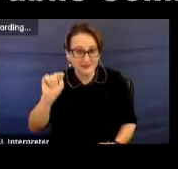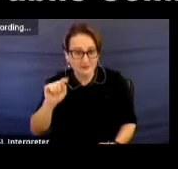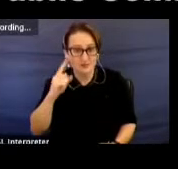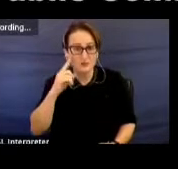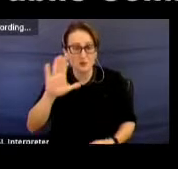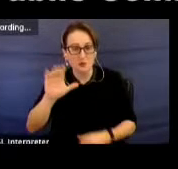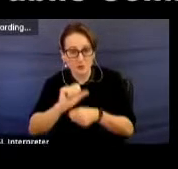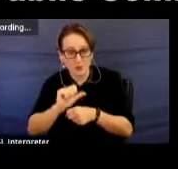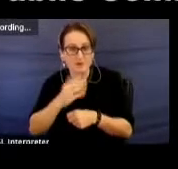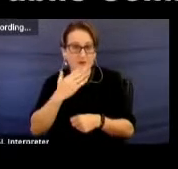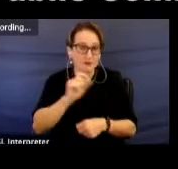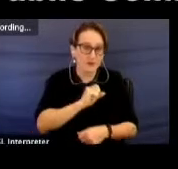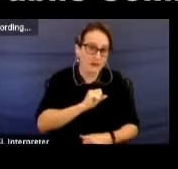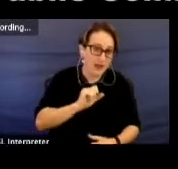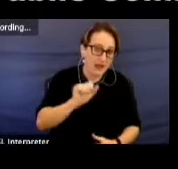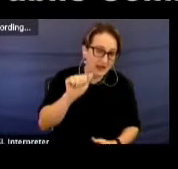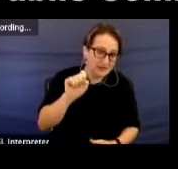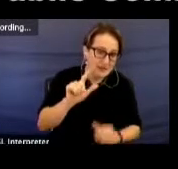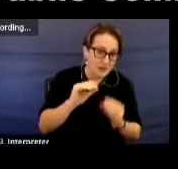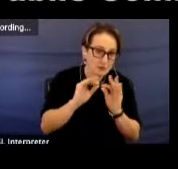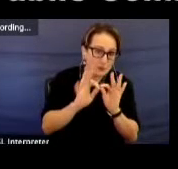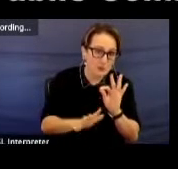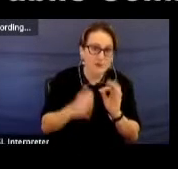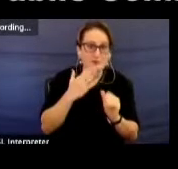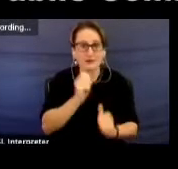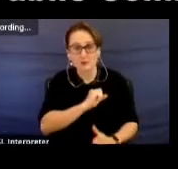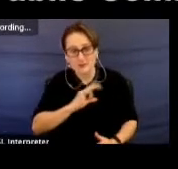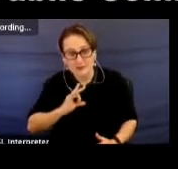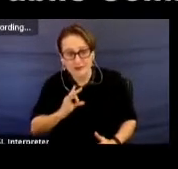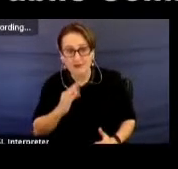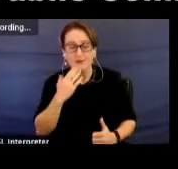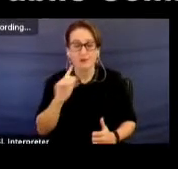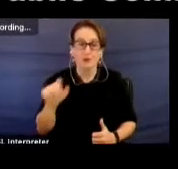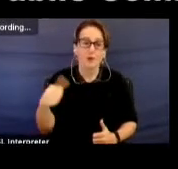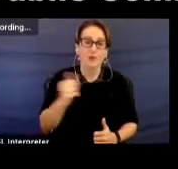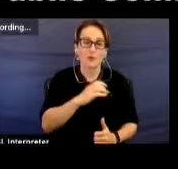staff. Thank you, fellow commissioners.